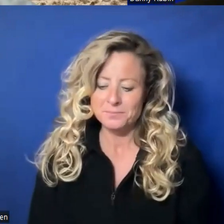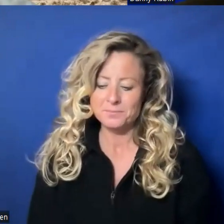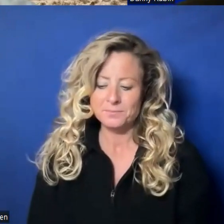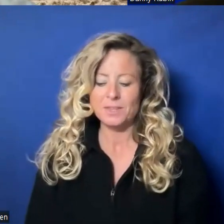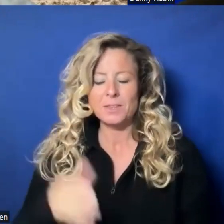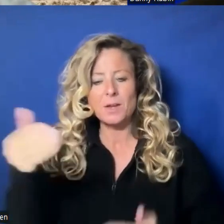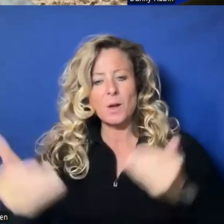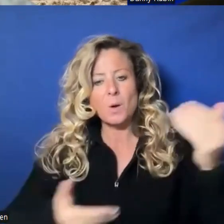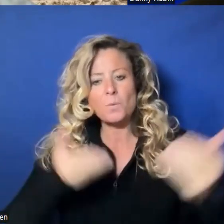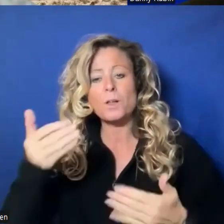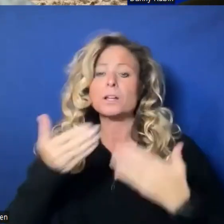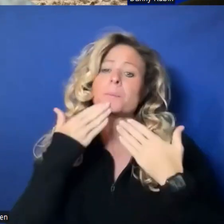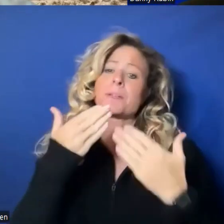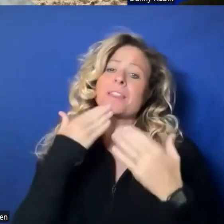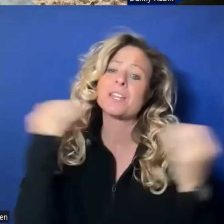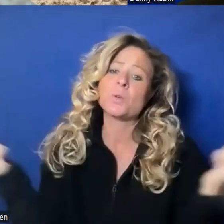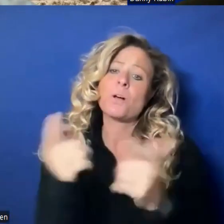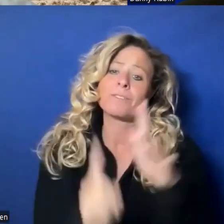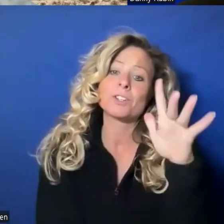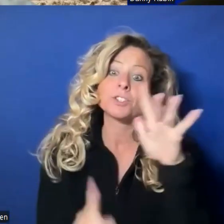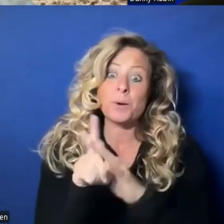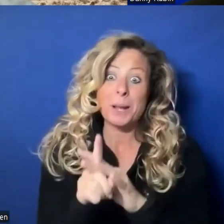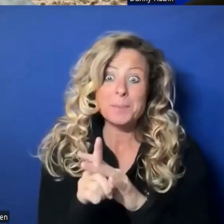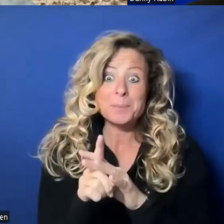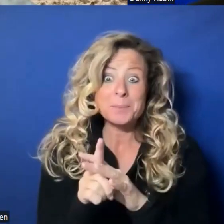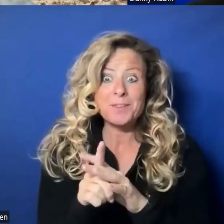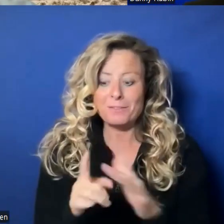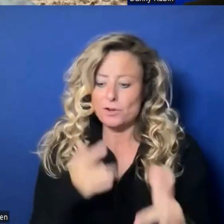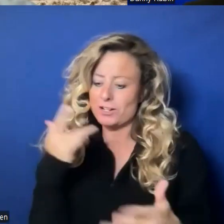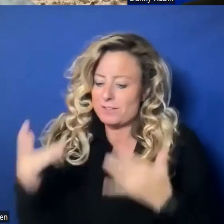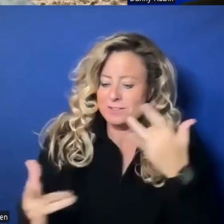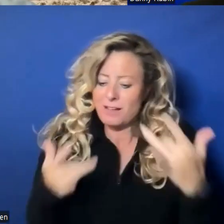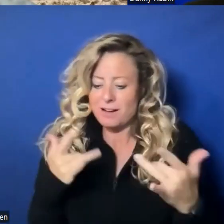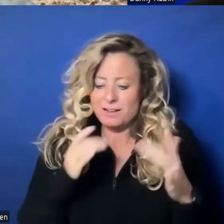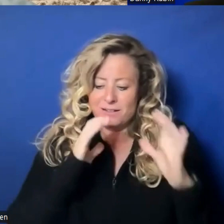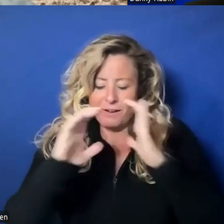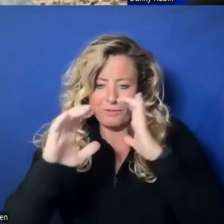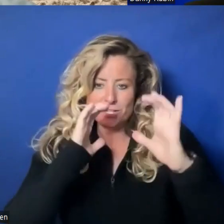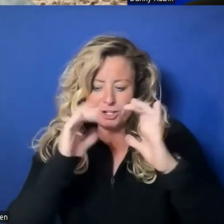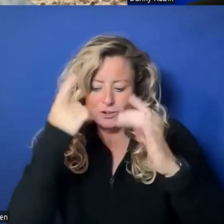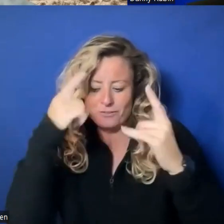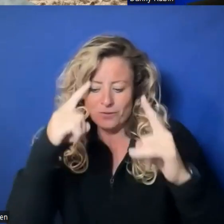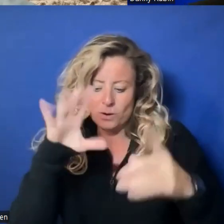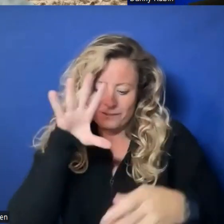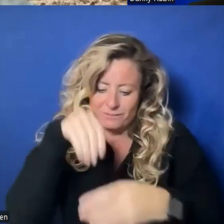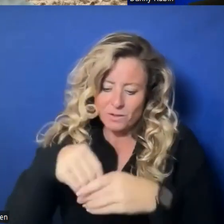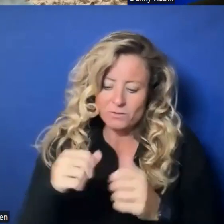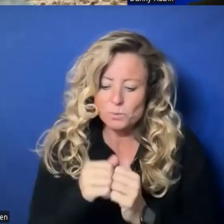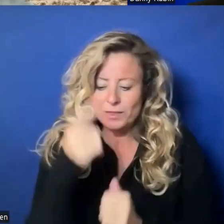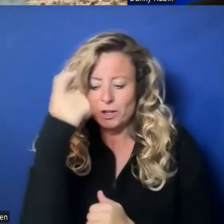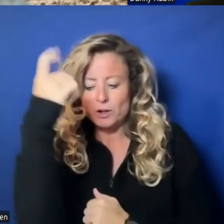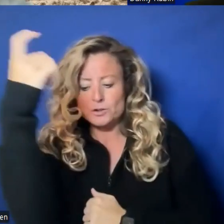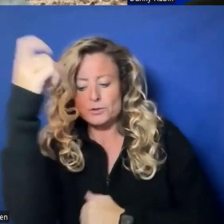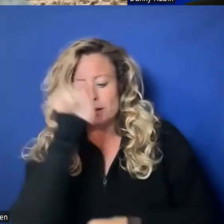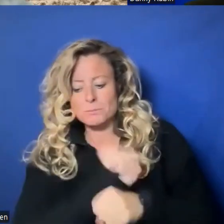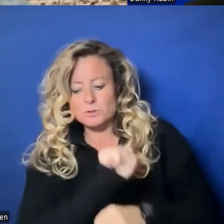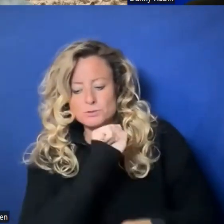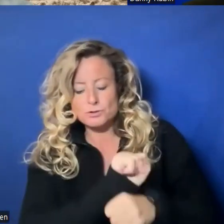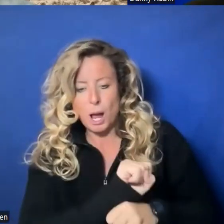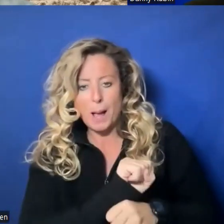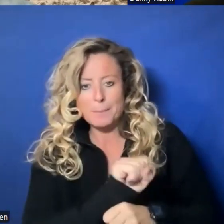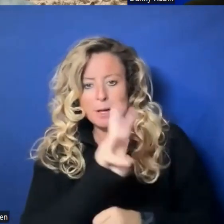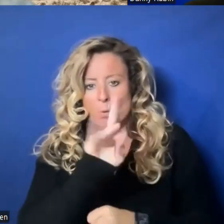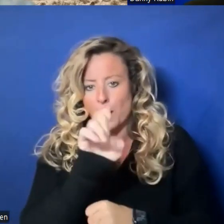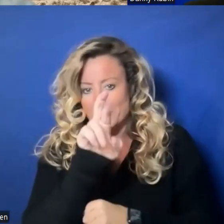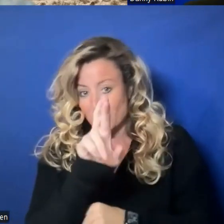Welcome in. Thank you all for being here for an exciting conversation within our Dream Job